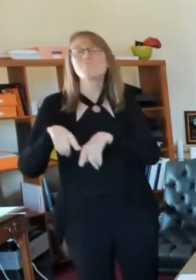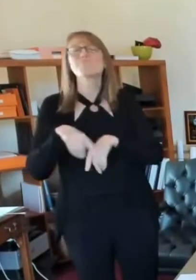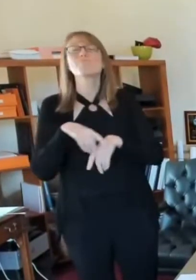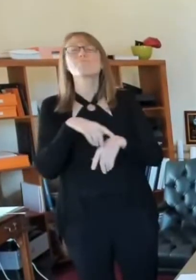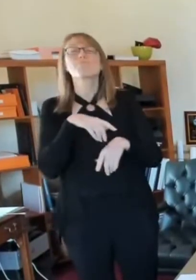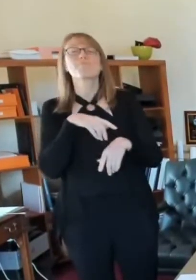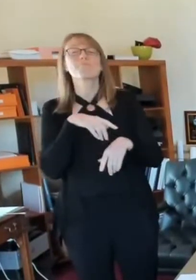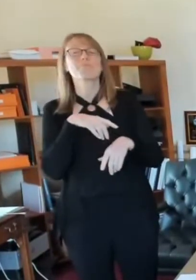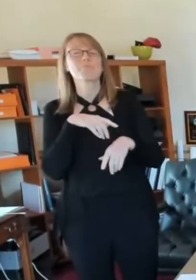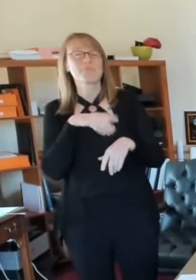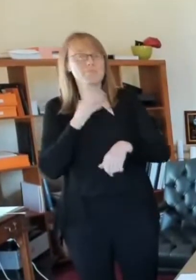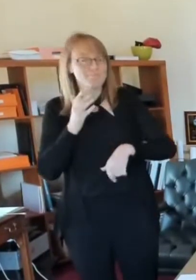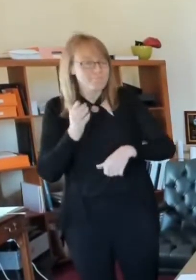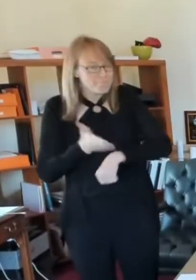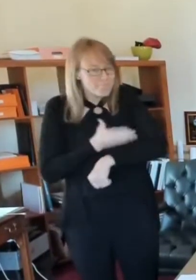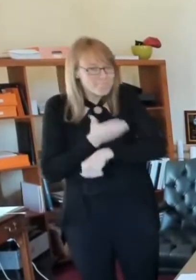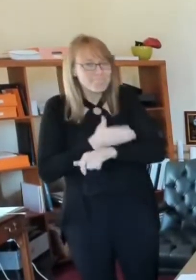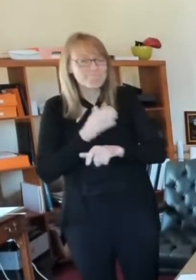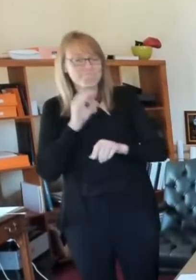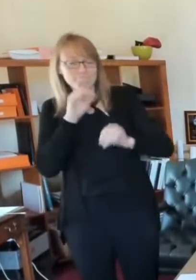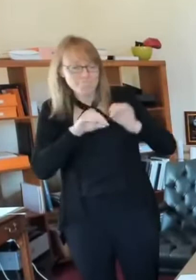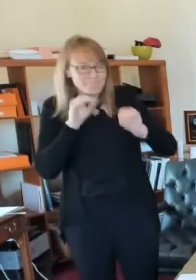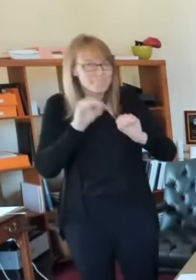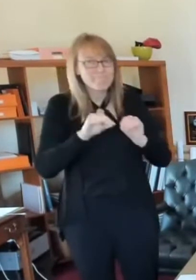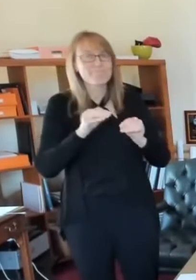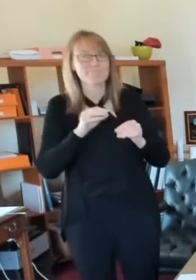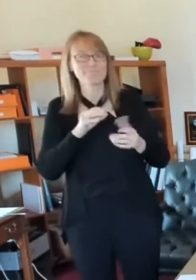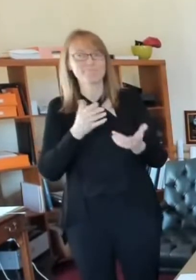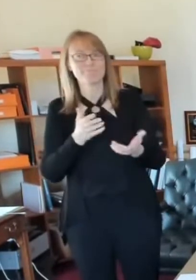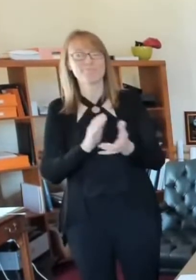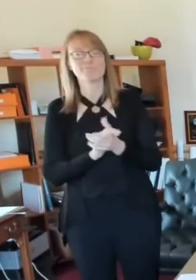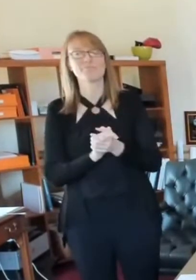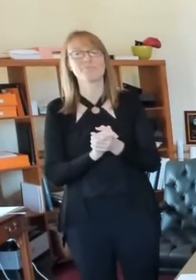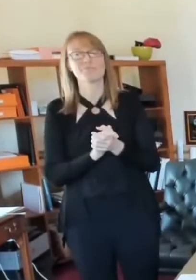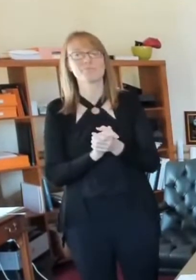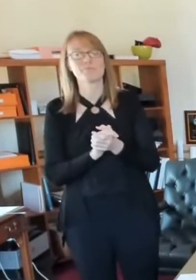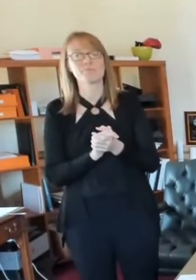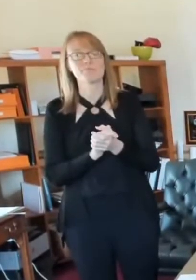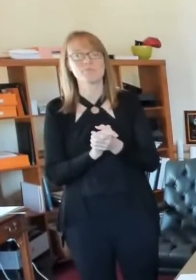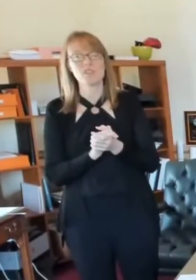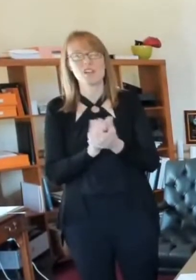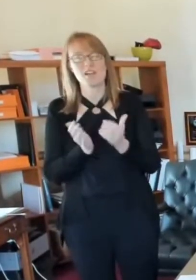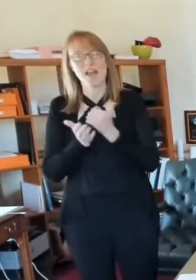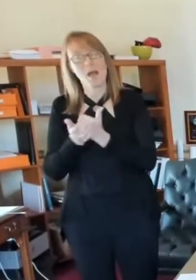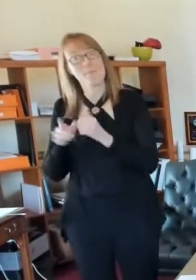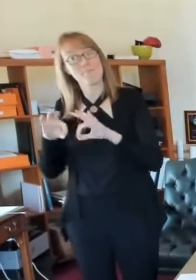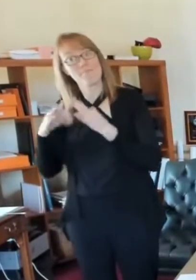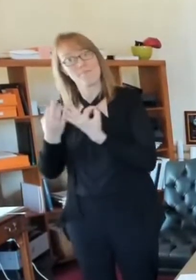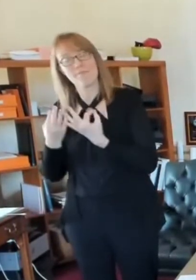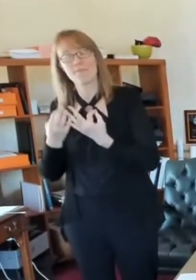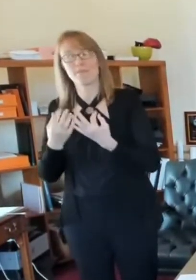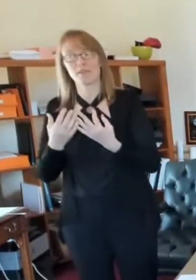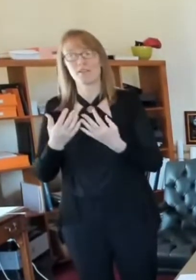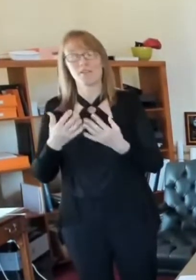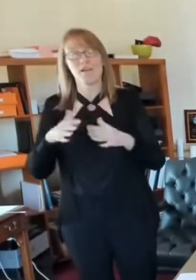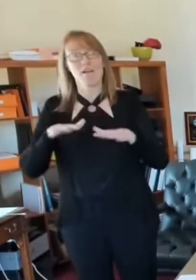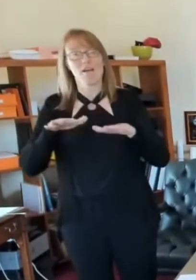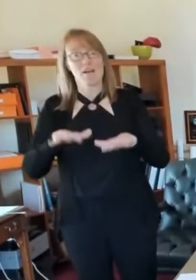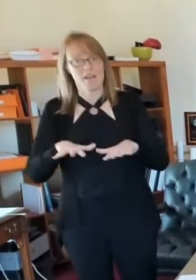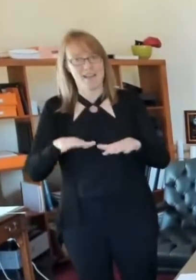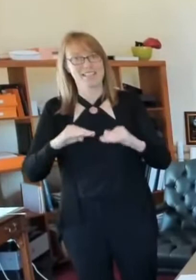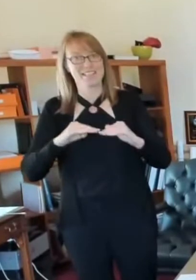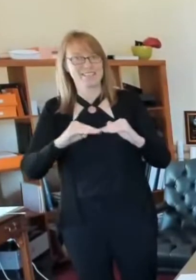by doing a really good renovation job on these formerly vacant,